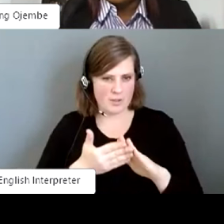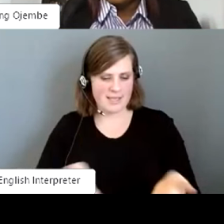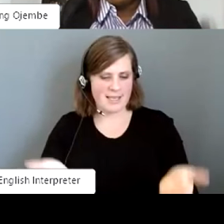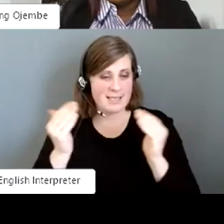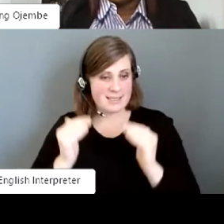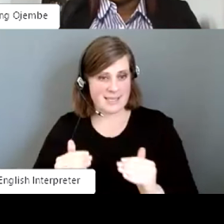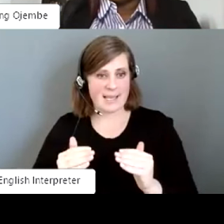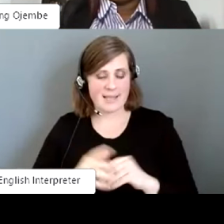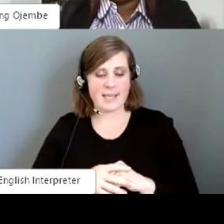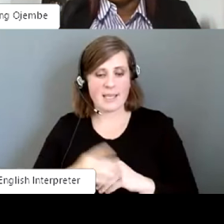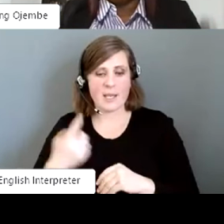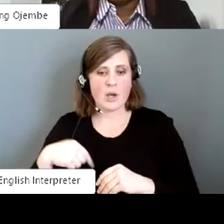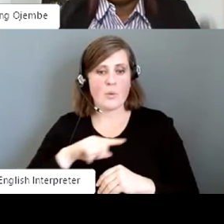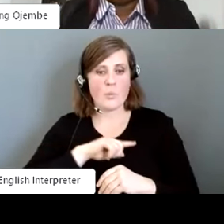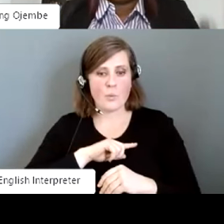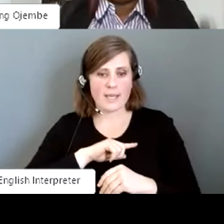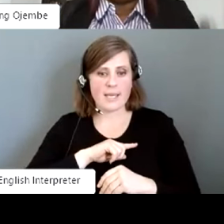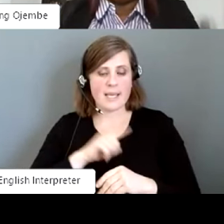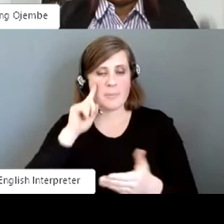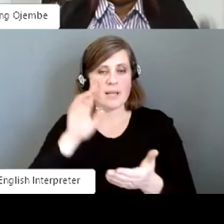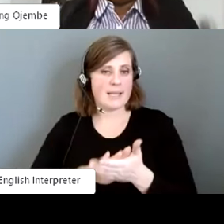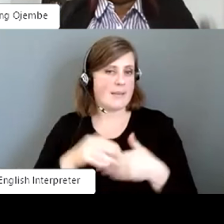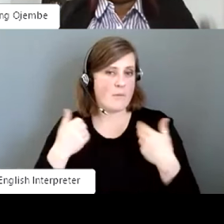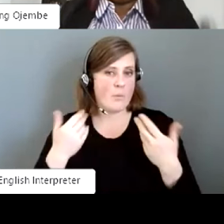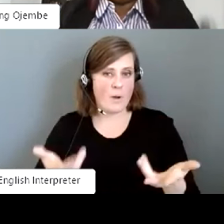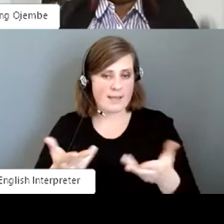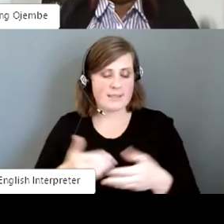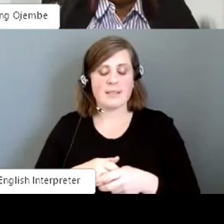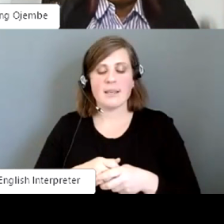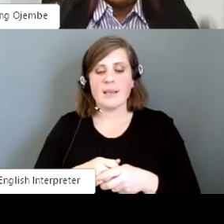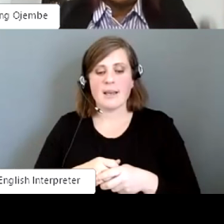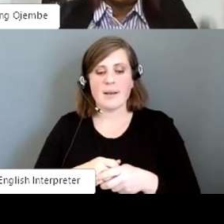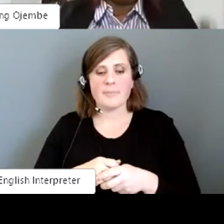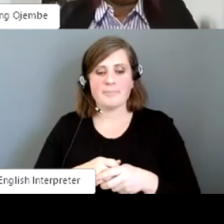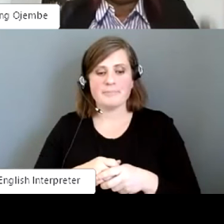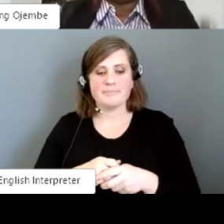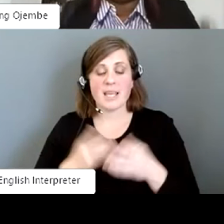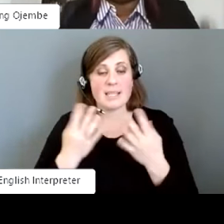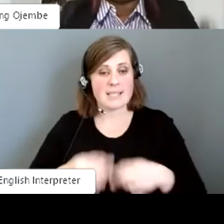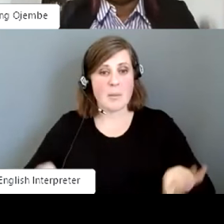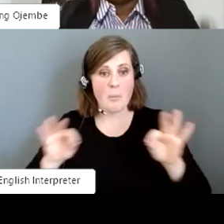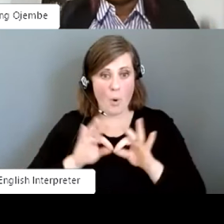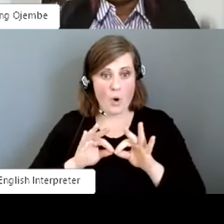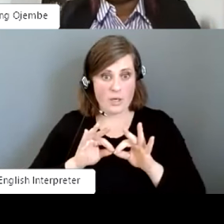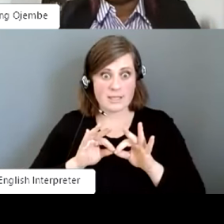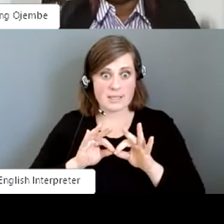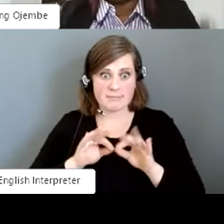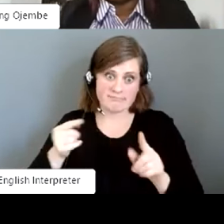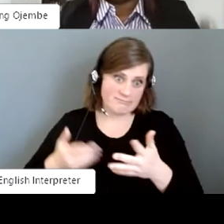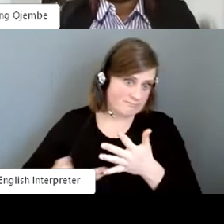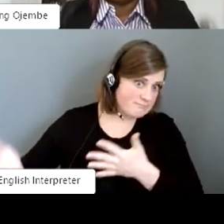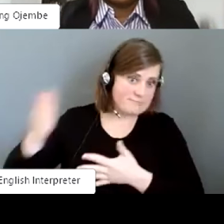Secondly, we believe that it is important or relevant to address the lack